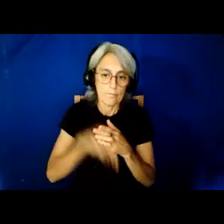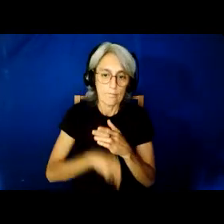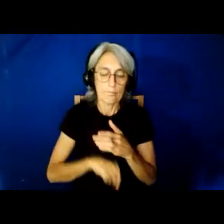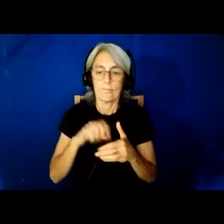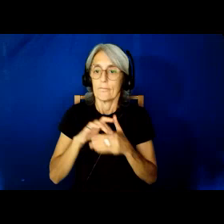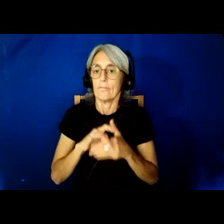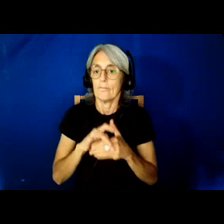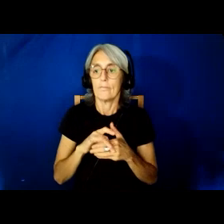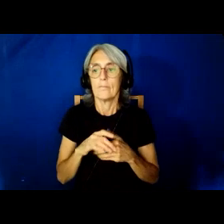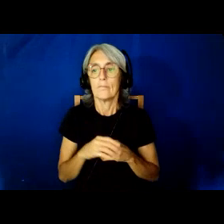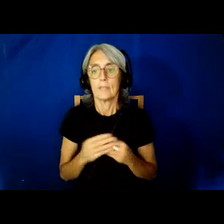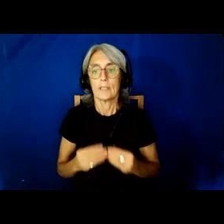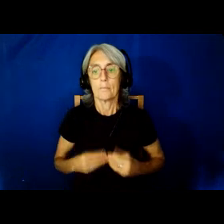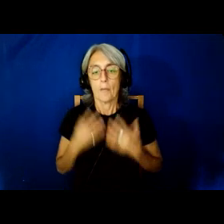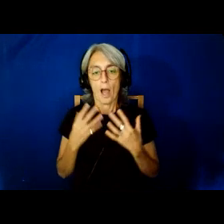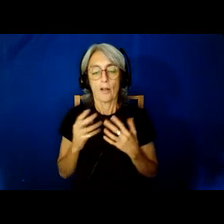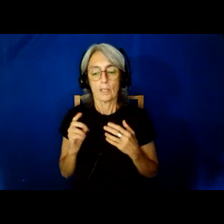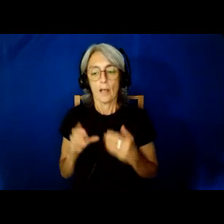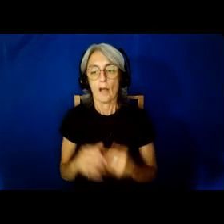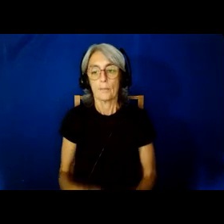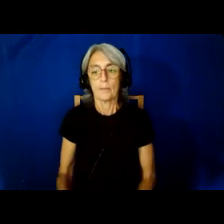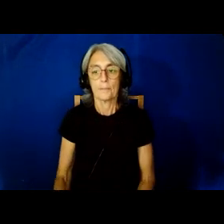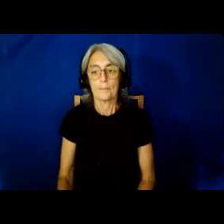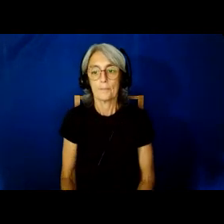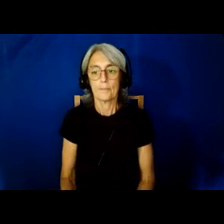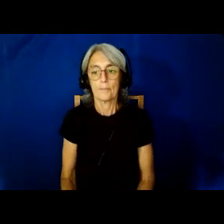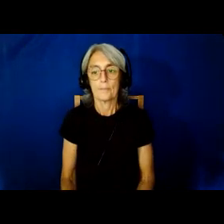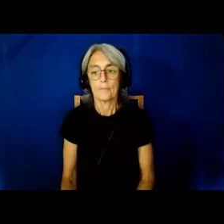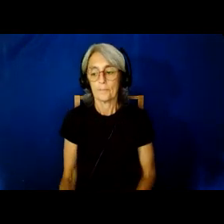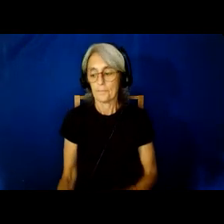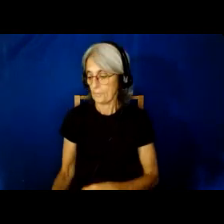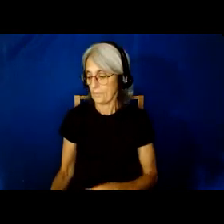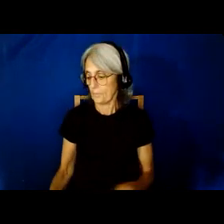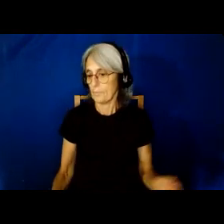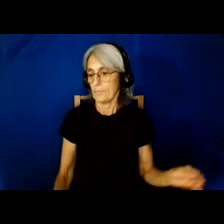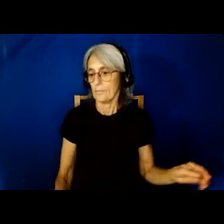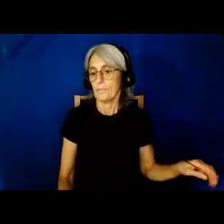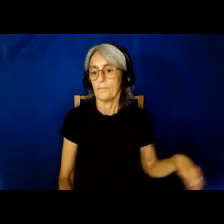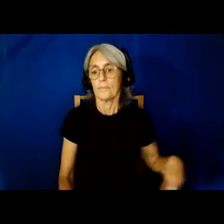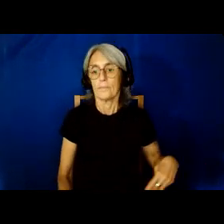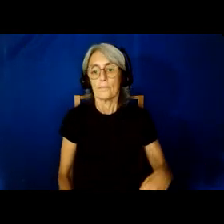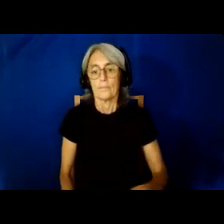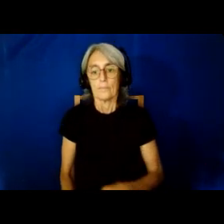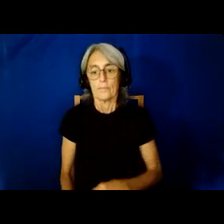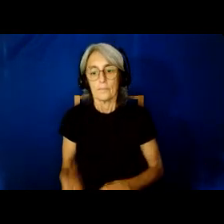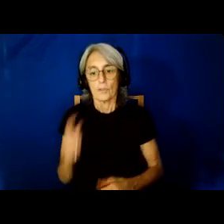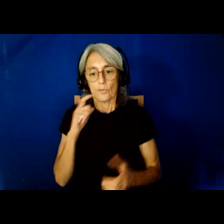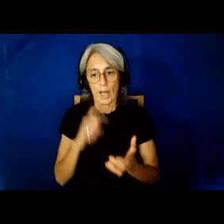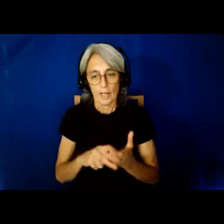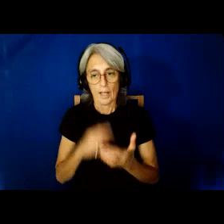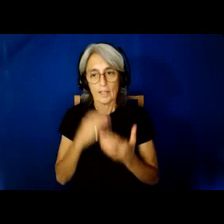and inspiring document that you have put together. And I just wanted to recognize and thank you for that.